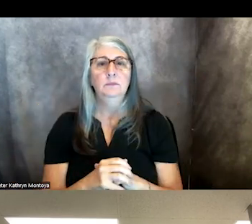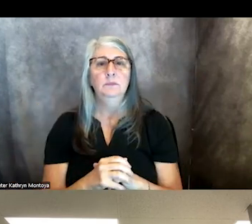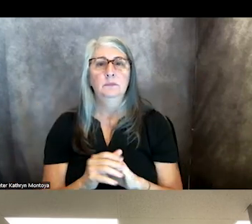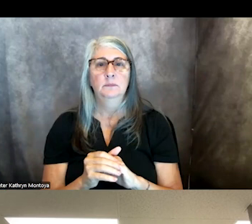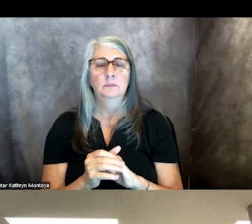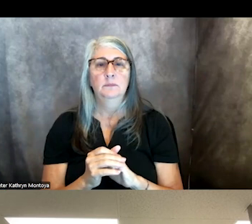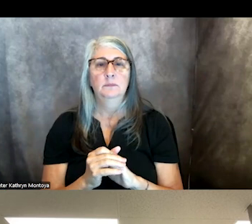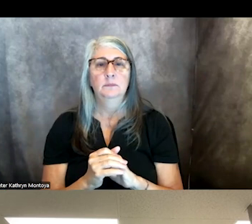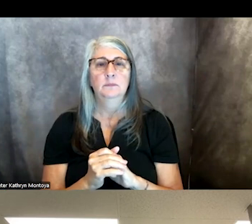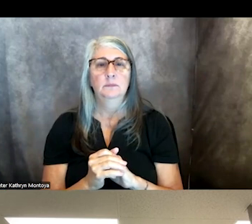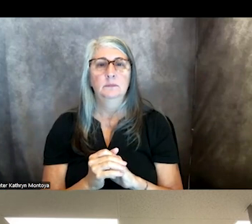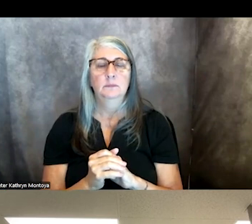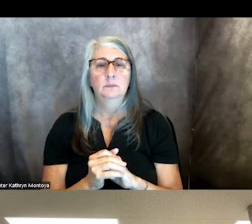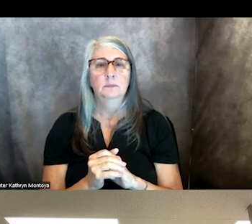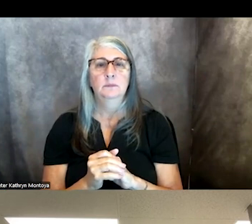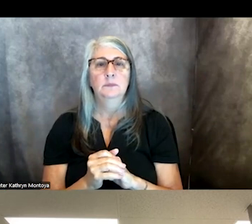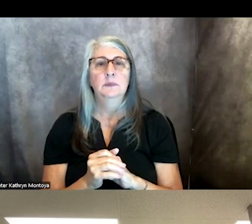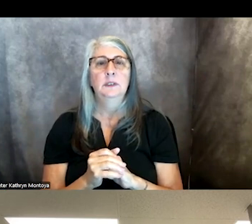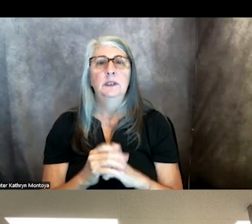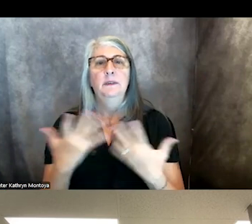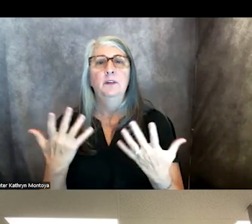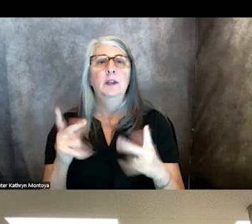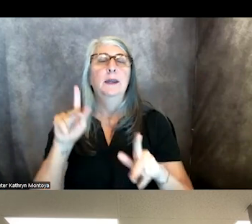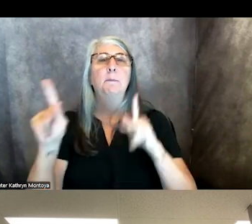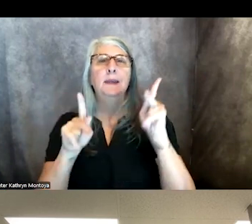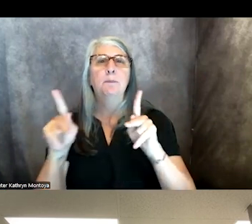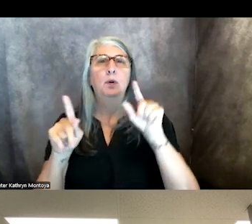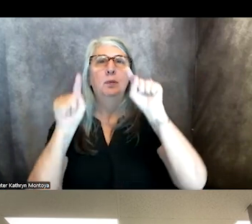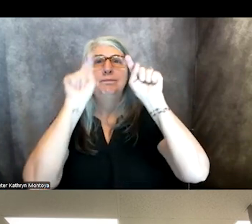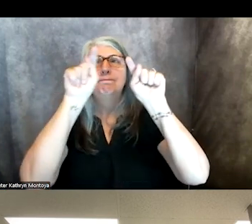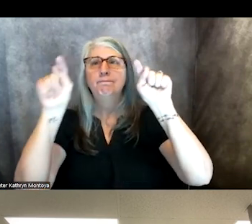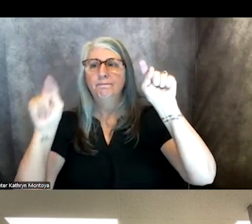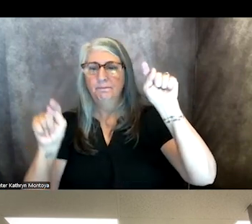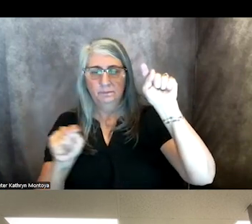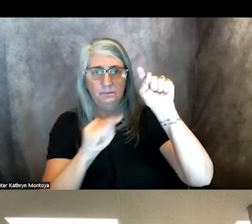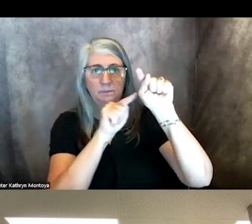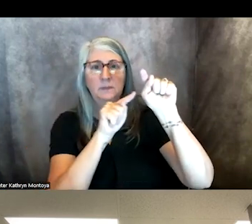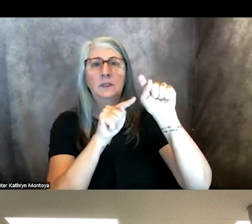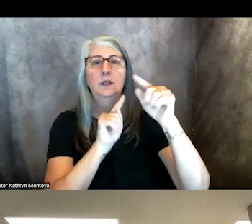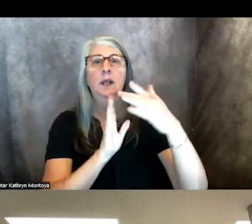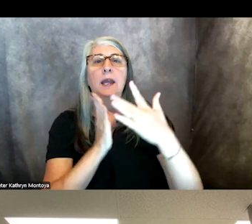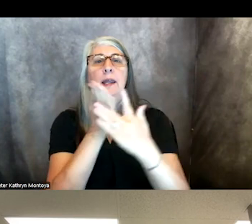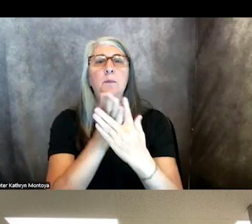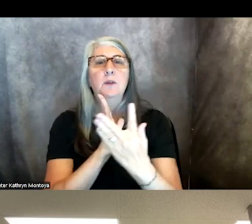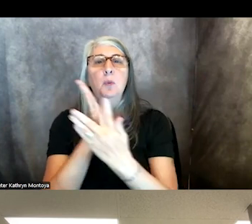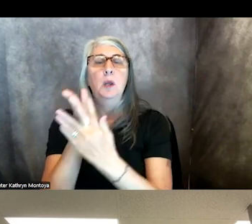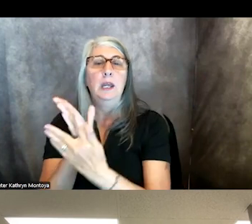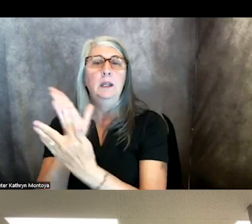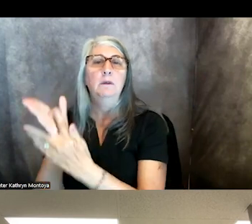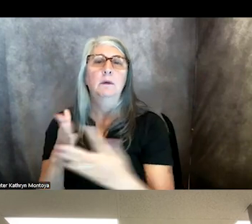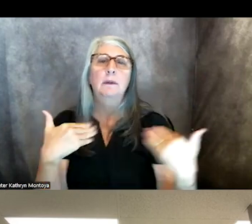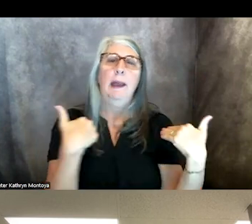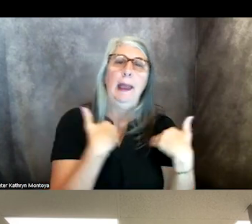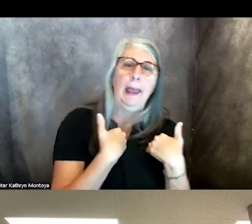whole lot of human relatives depicted, but in between each there are various